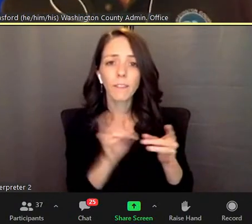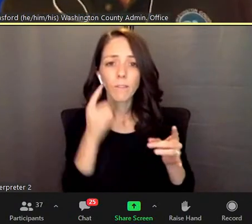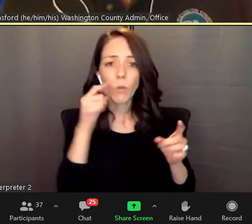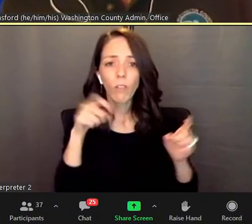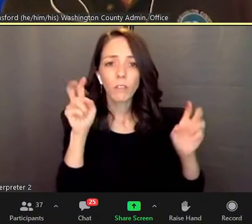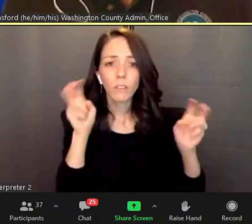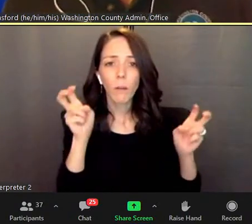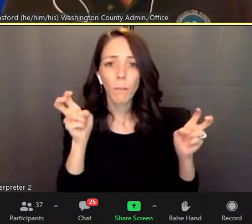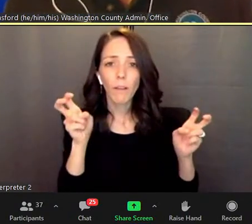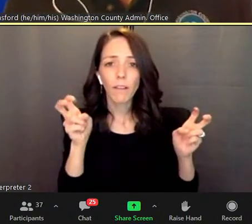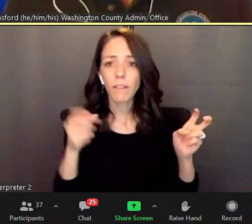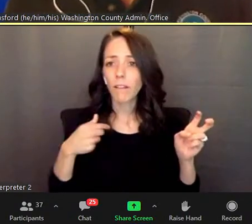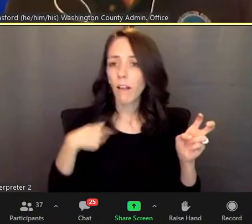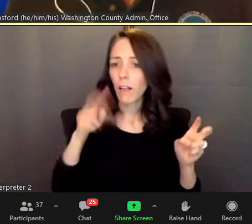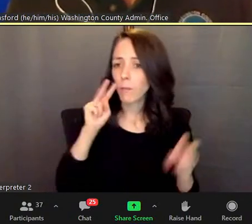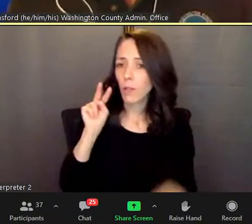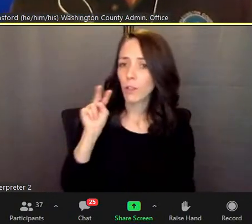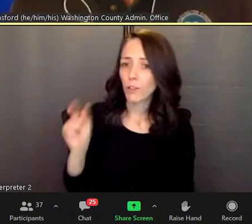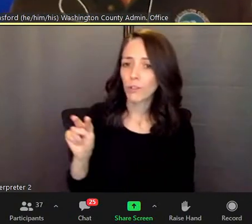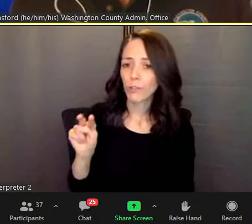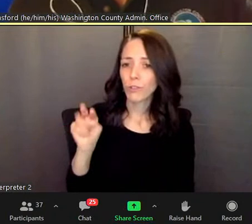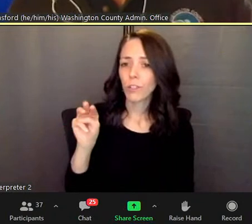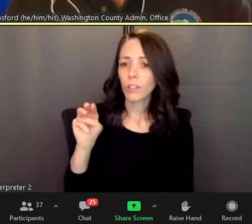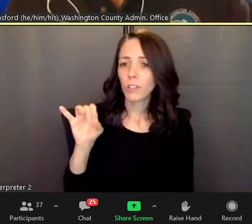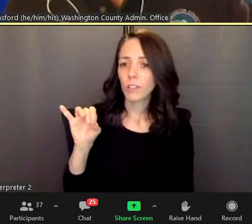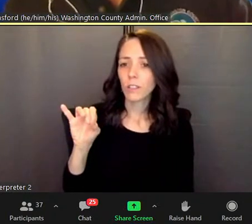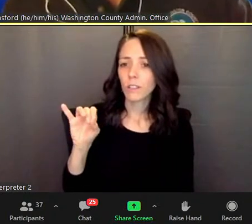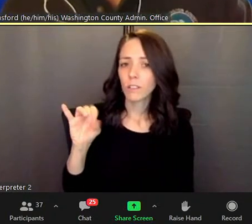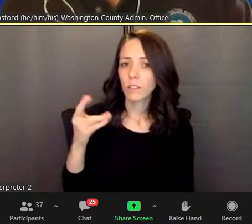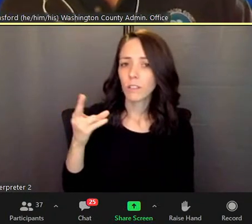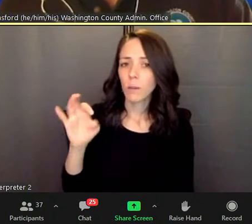am looking at Michael as our next